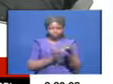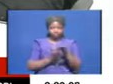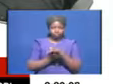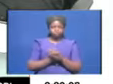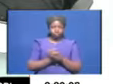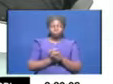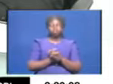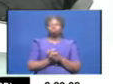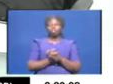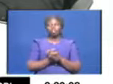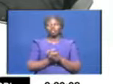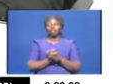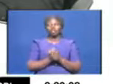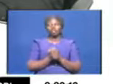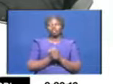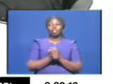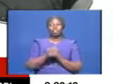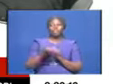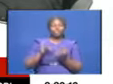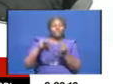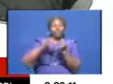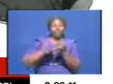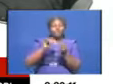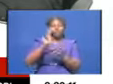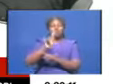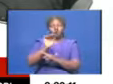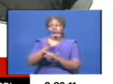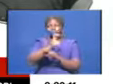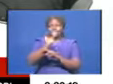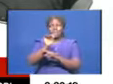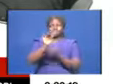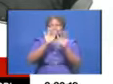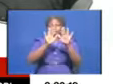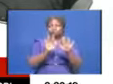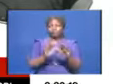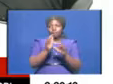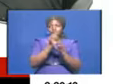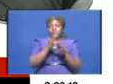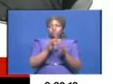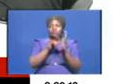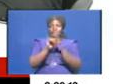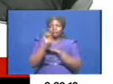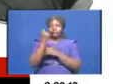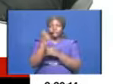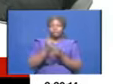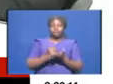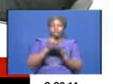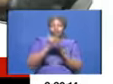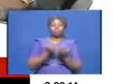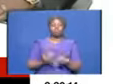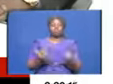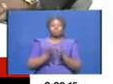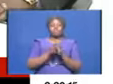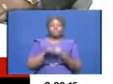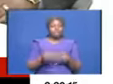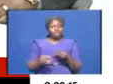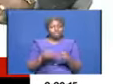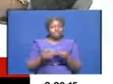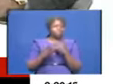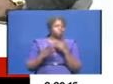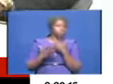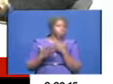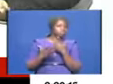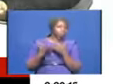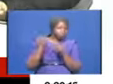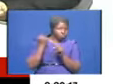First Lady Margaret Kenyatta has called on key stakeholders and Kenyans in general to help children with disability to actualize their potential and